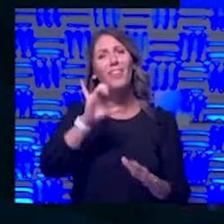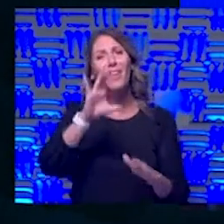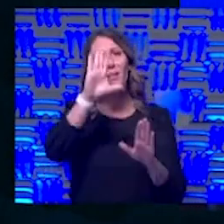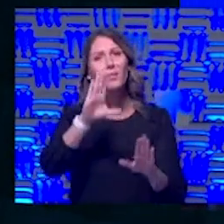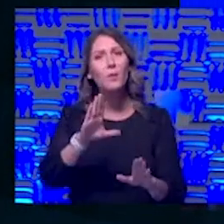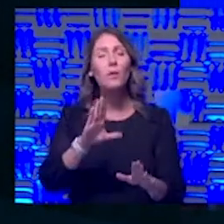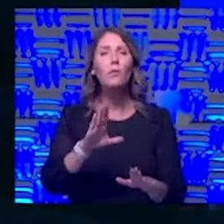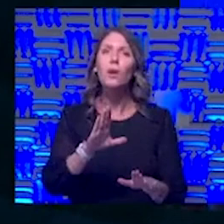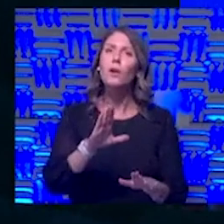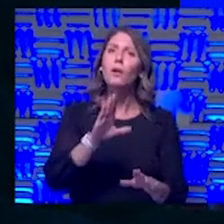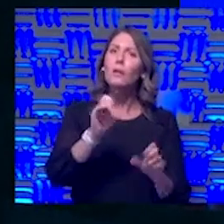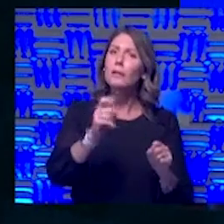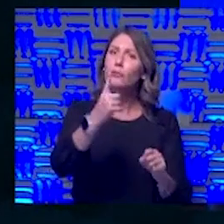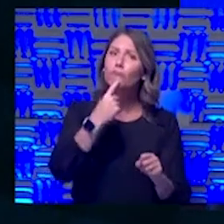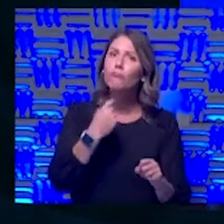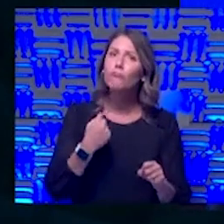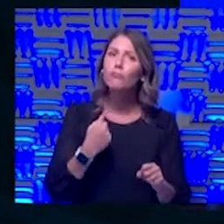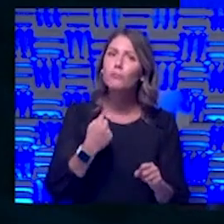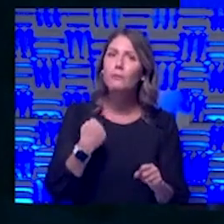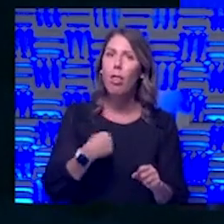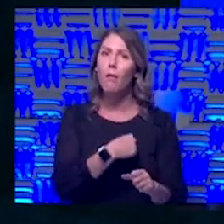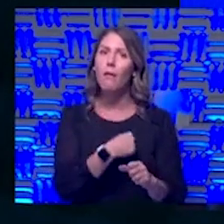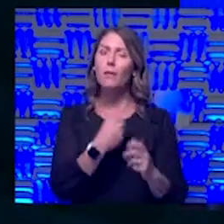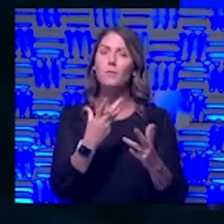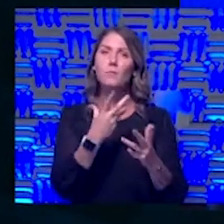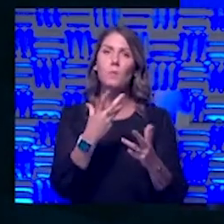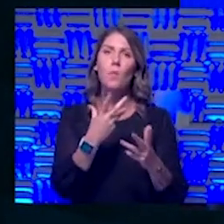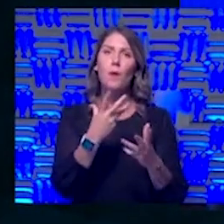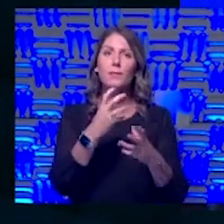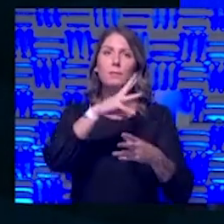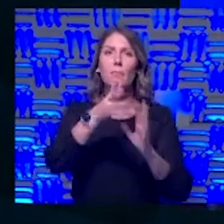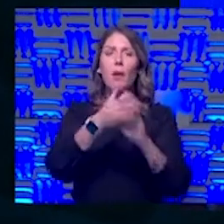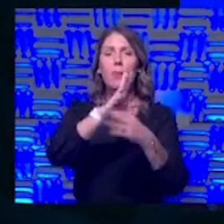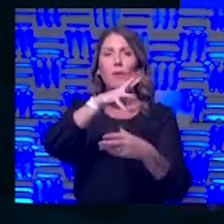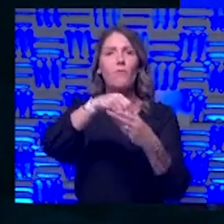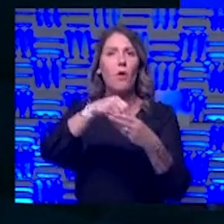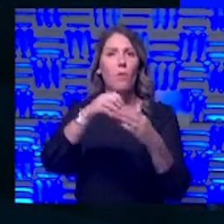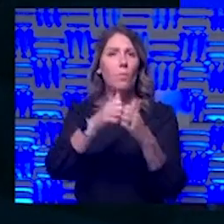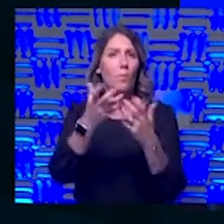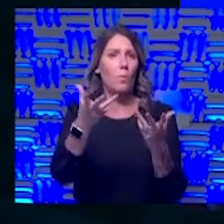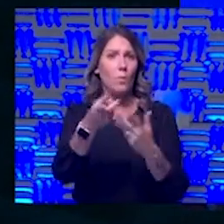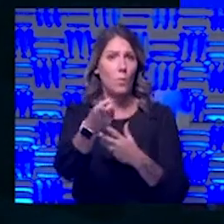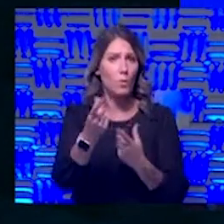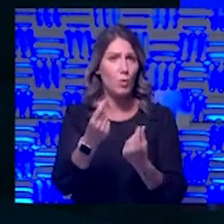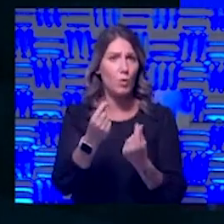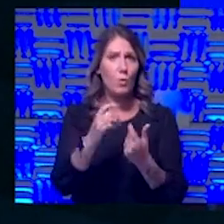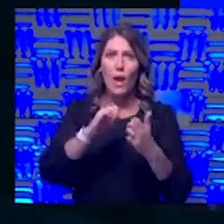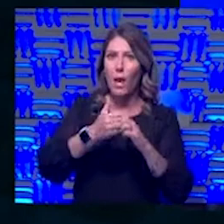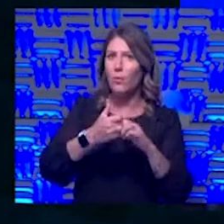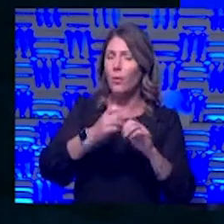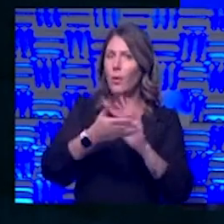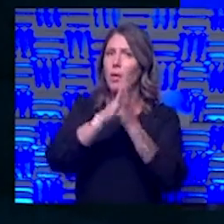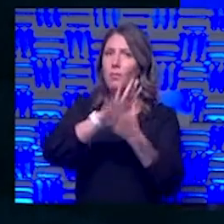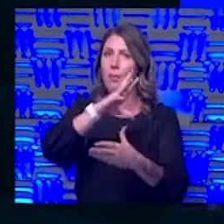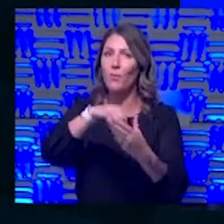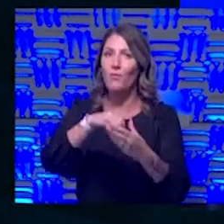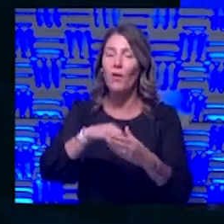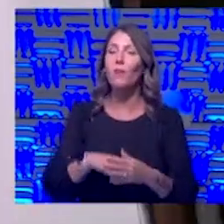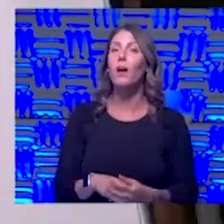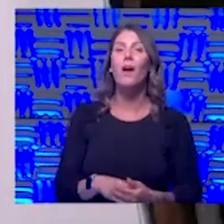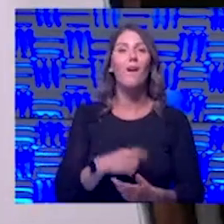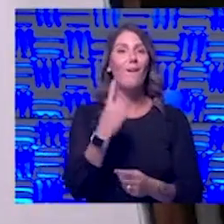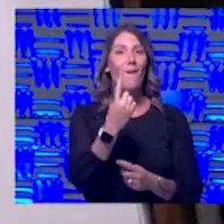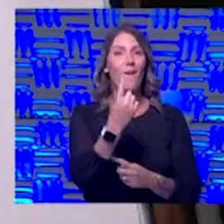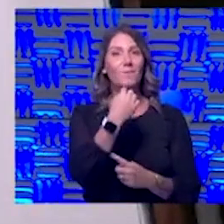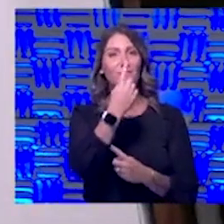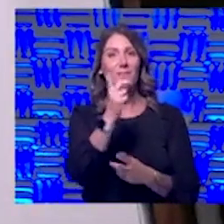for folks who want to be involved in what you're doing, how do they do that? How do they get involved? I always tell people the